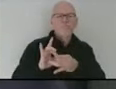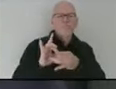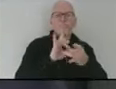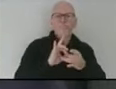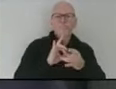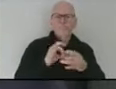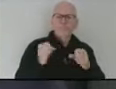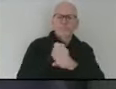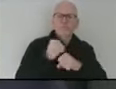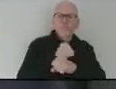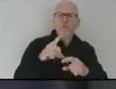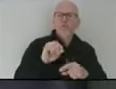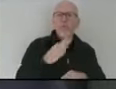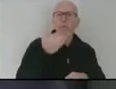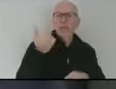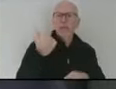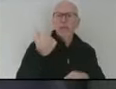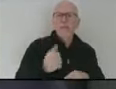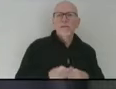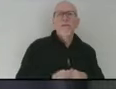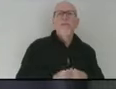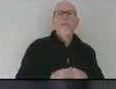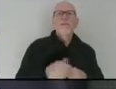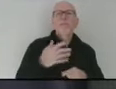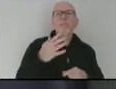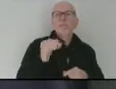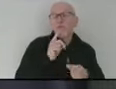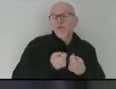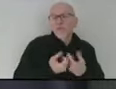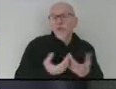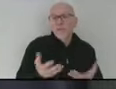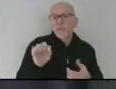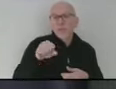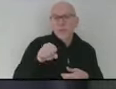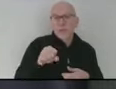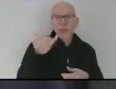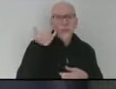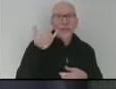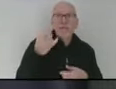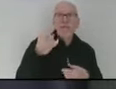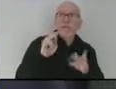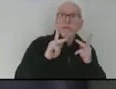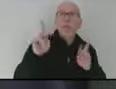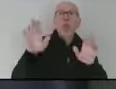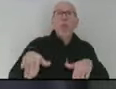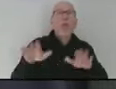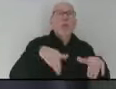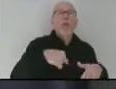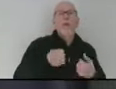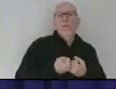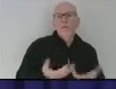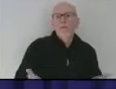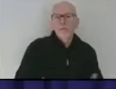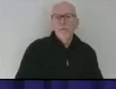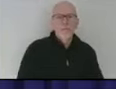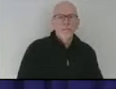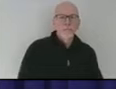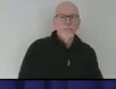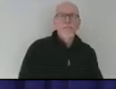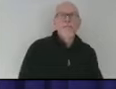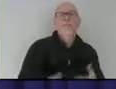their best. And it is exhausting if we have anything less. So thank you. Thank